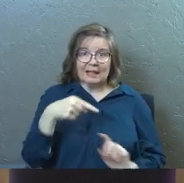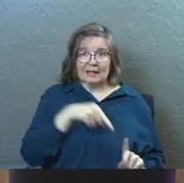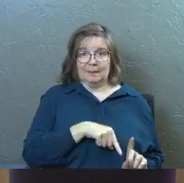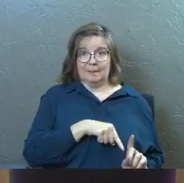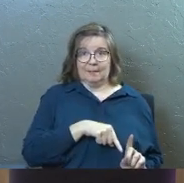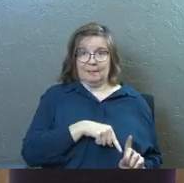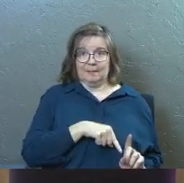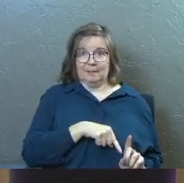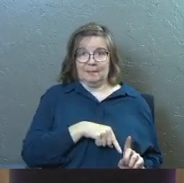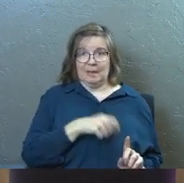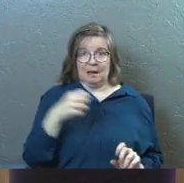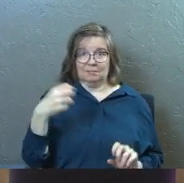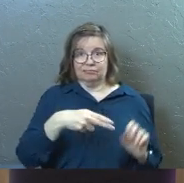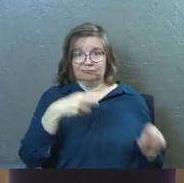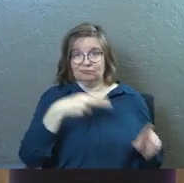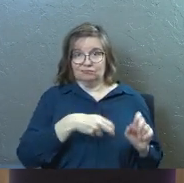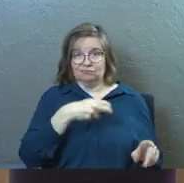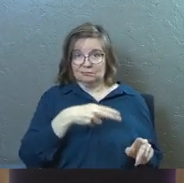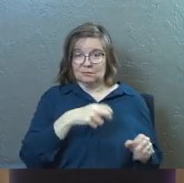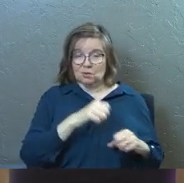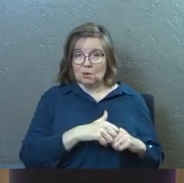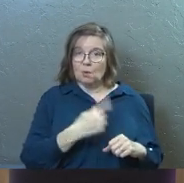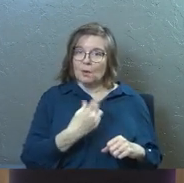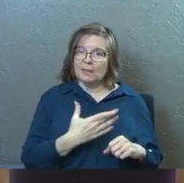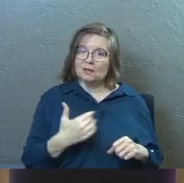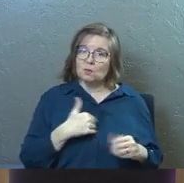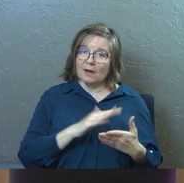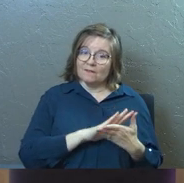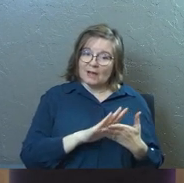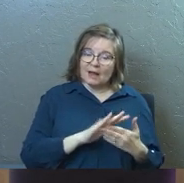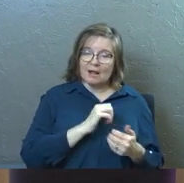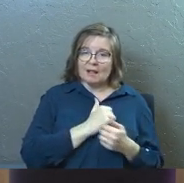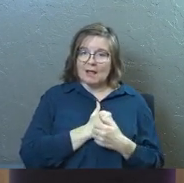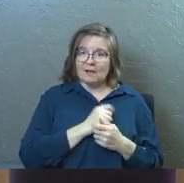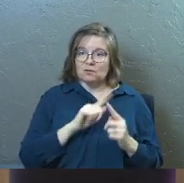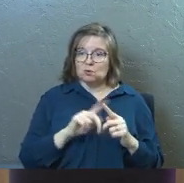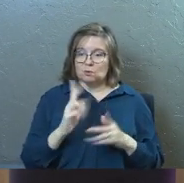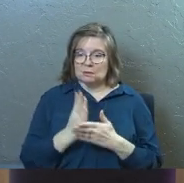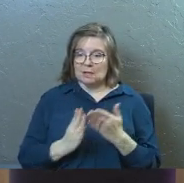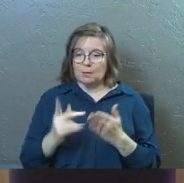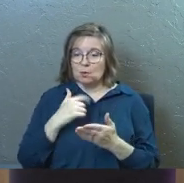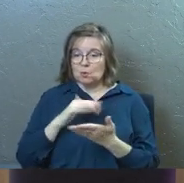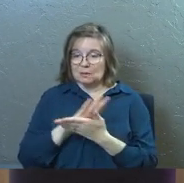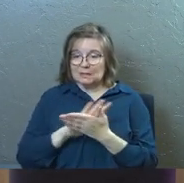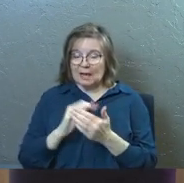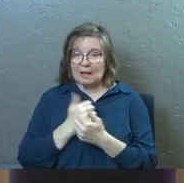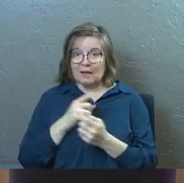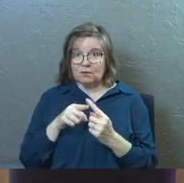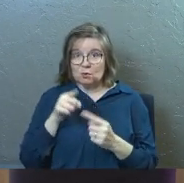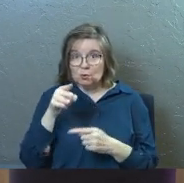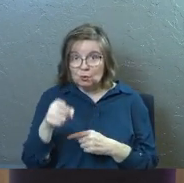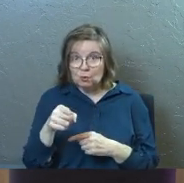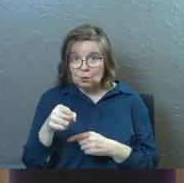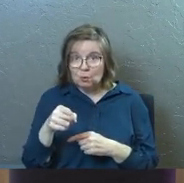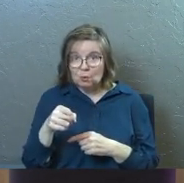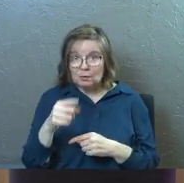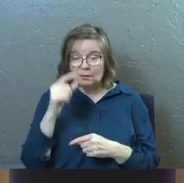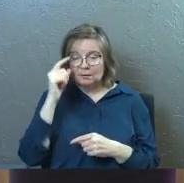him. It's one thing to have kindness and love towards somebody who's kind and loving back to